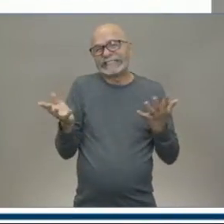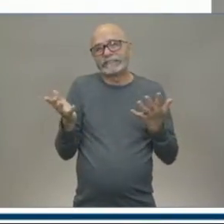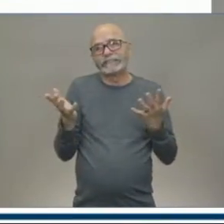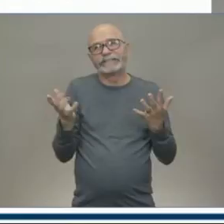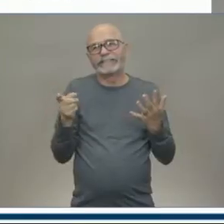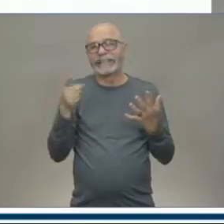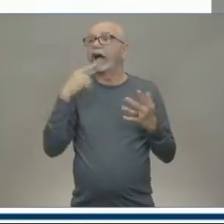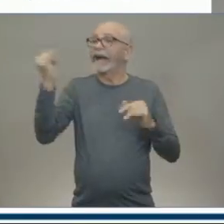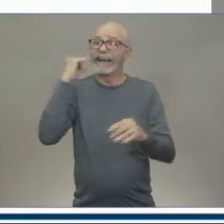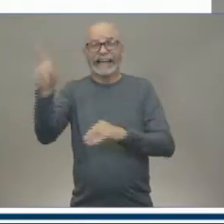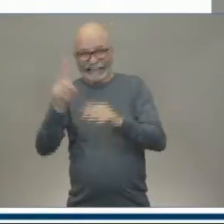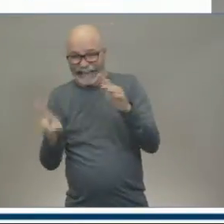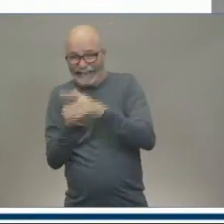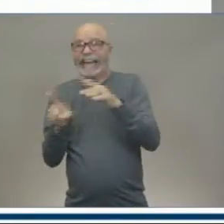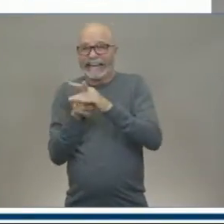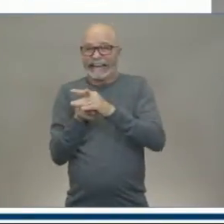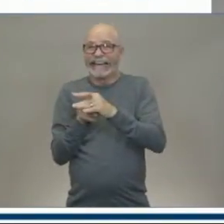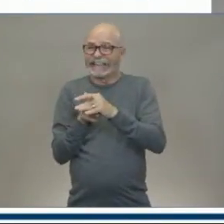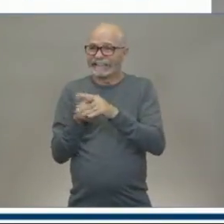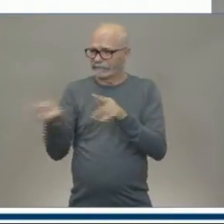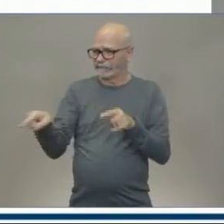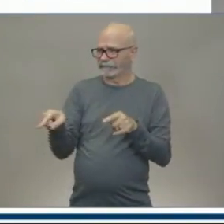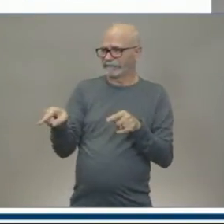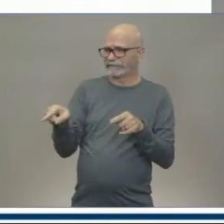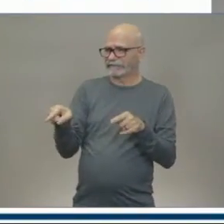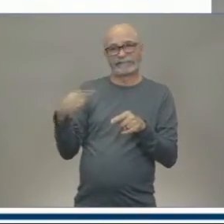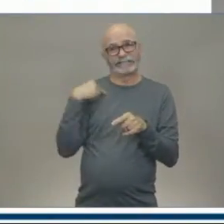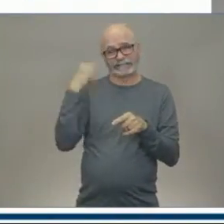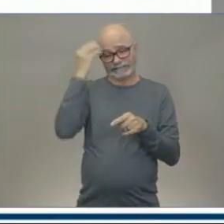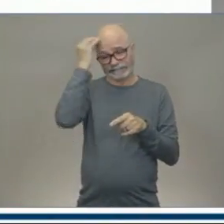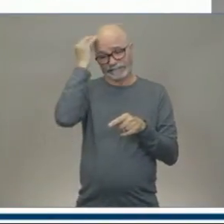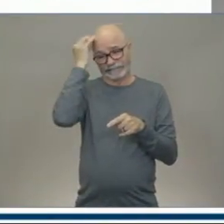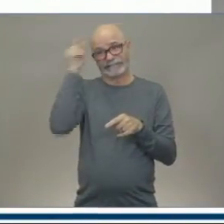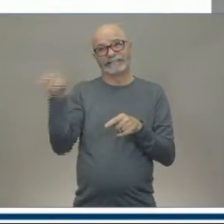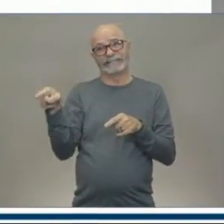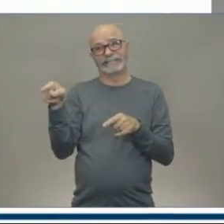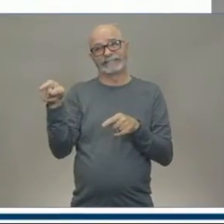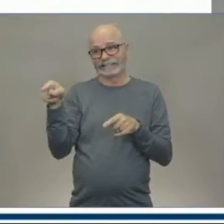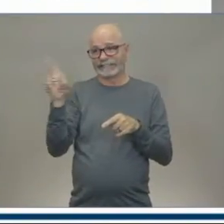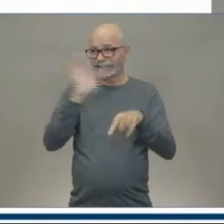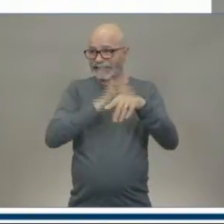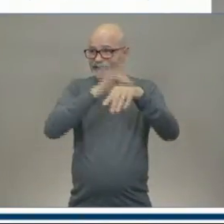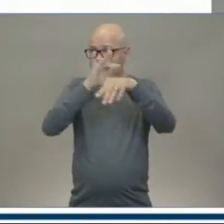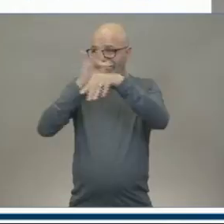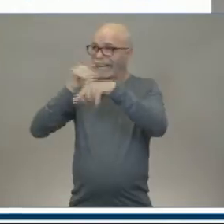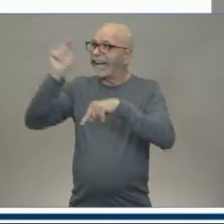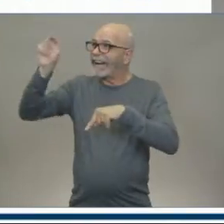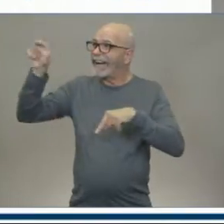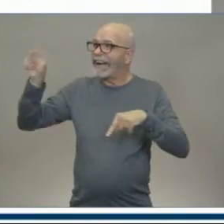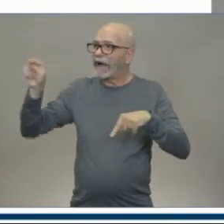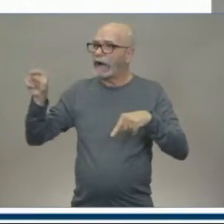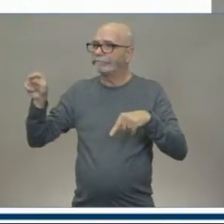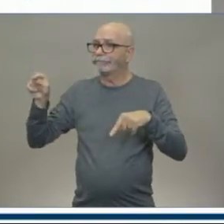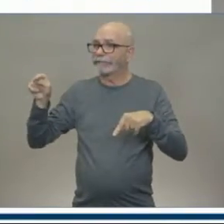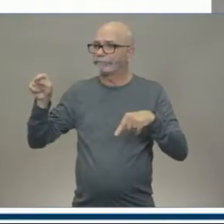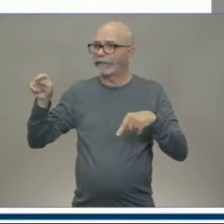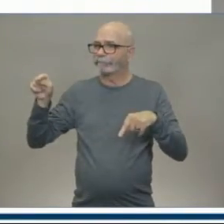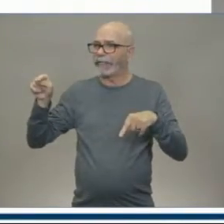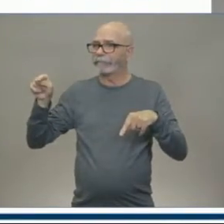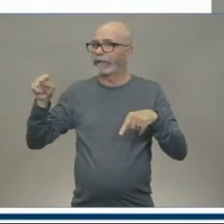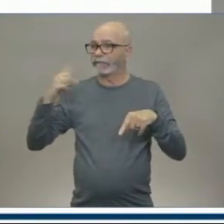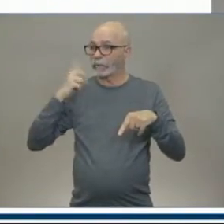I'm not that busy, and I'm a lot older, but I'm not that busy in a month compared to how some of these people are around in a day.